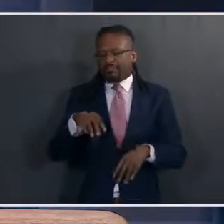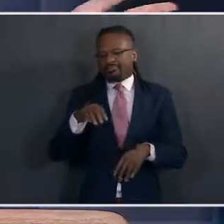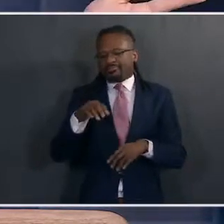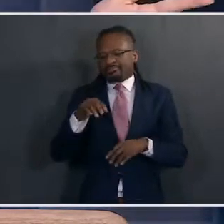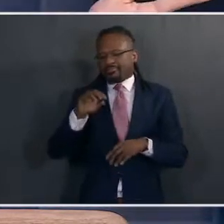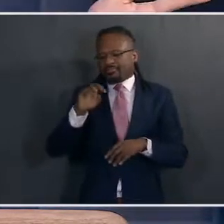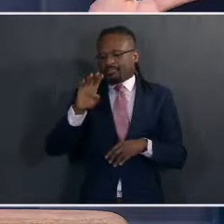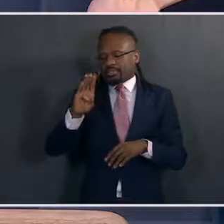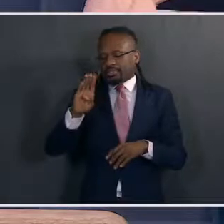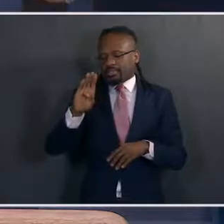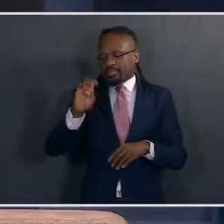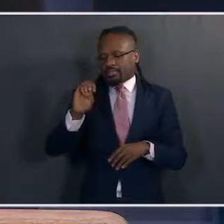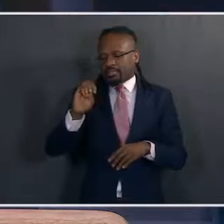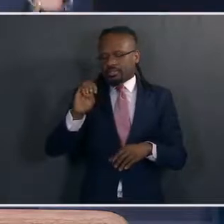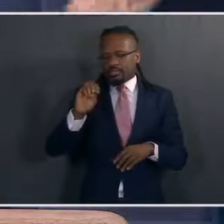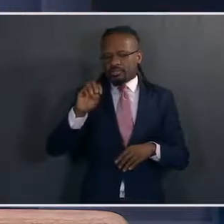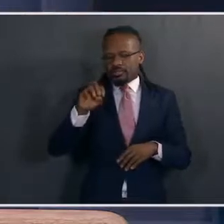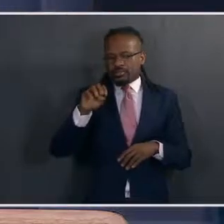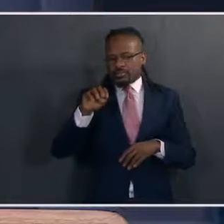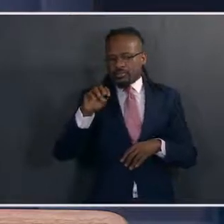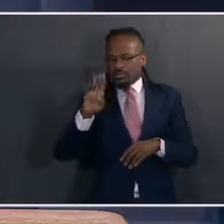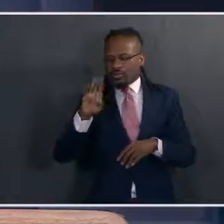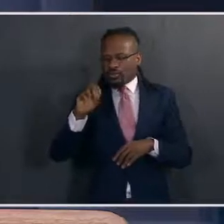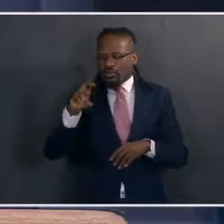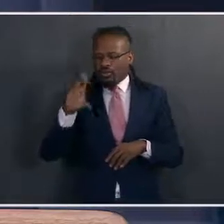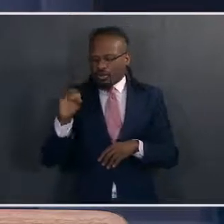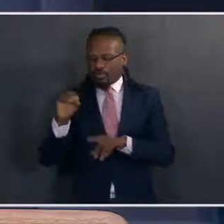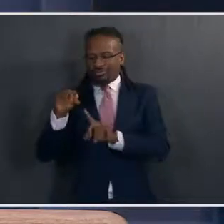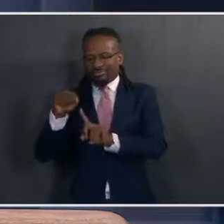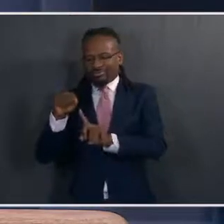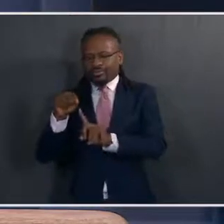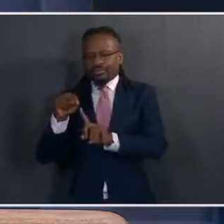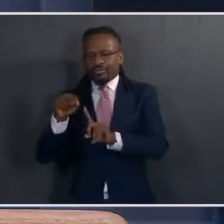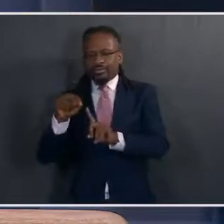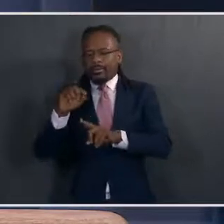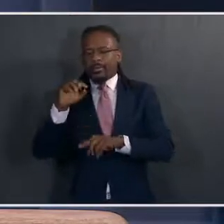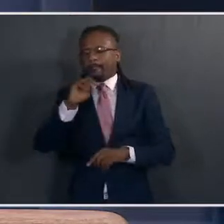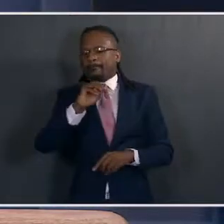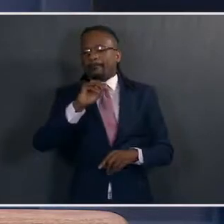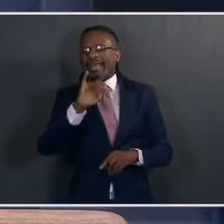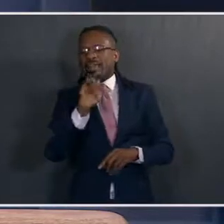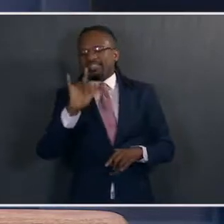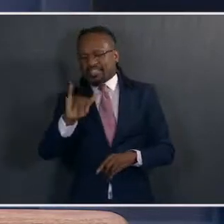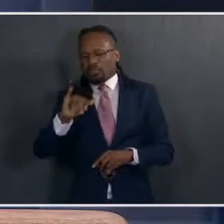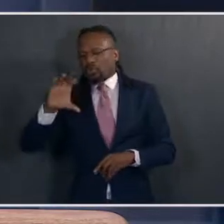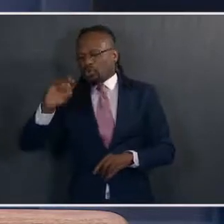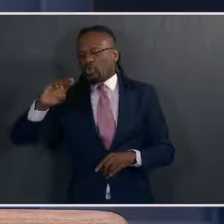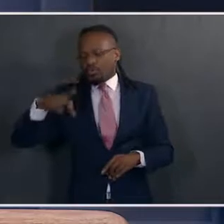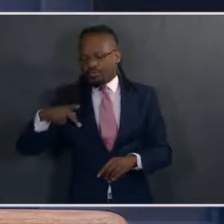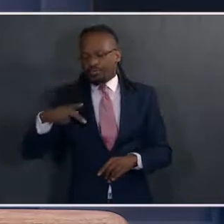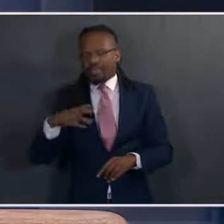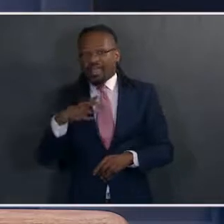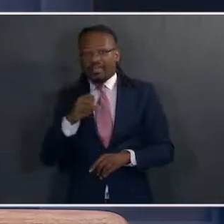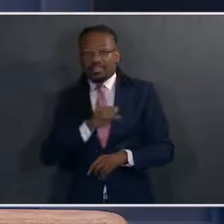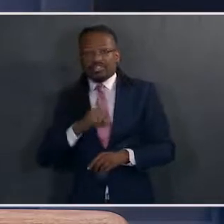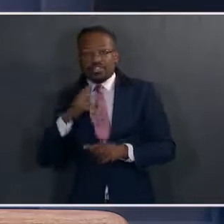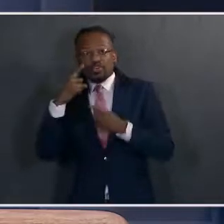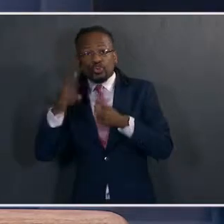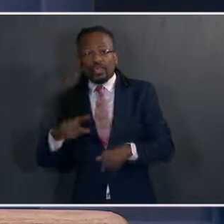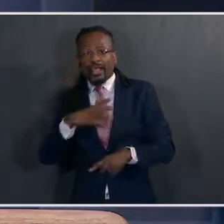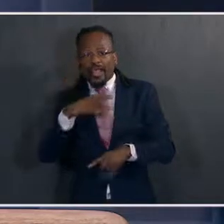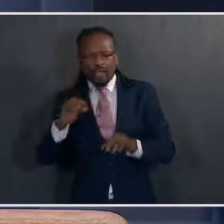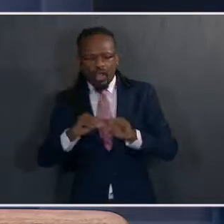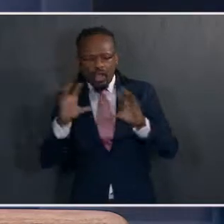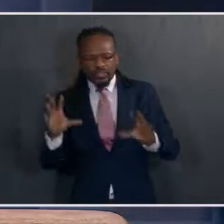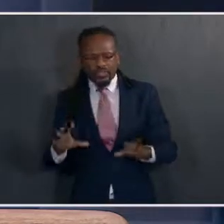something, this is bipartisanship in action, that Senator McConnell agreed on. And obviously, the